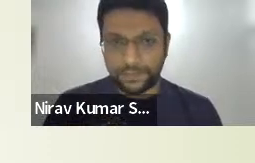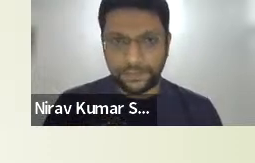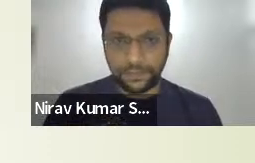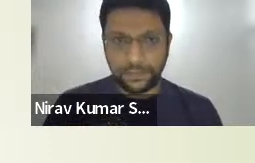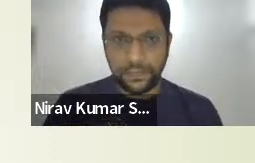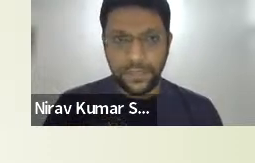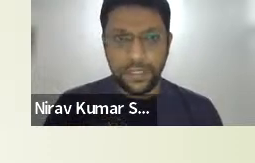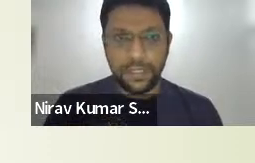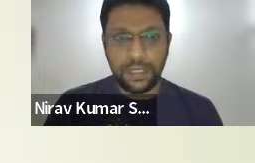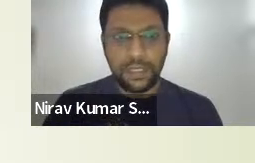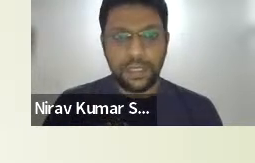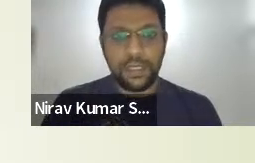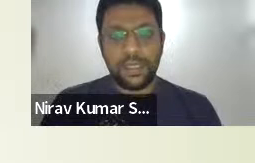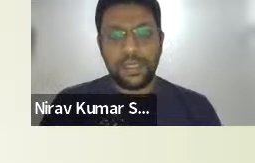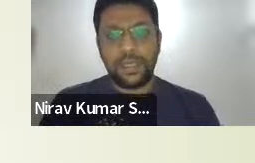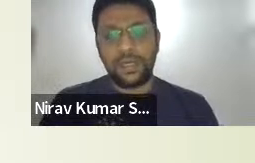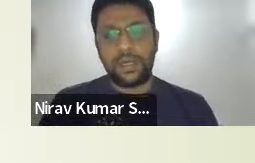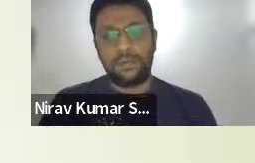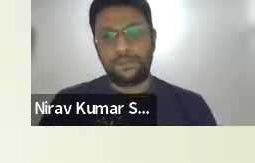television.